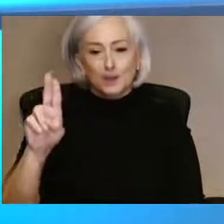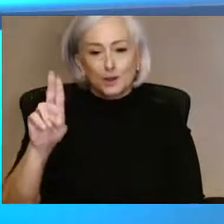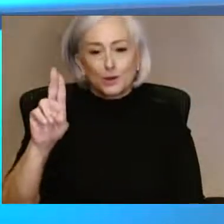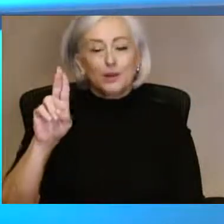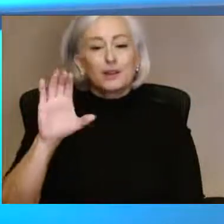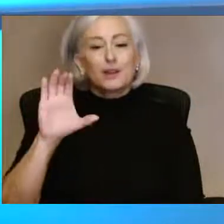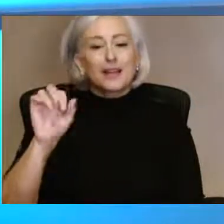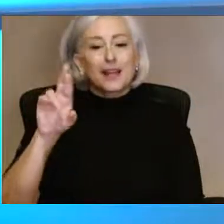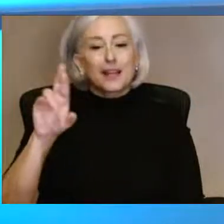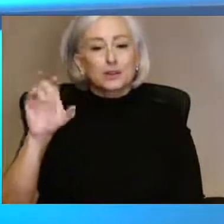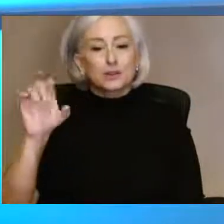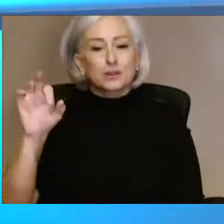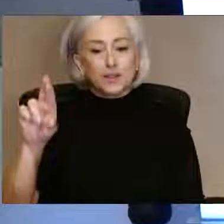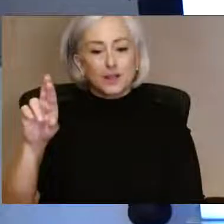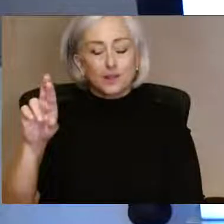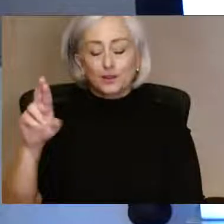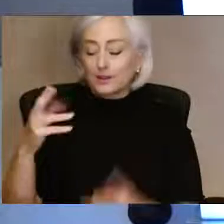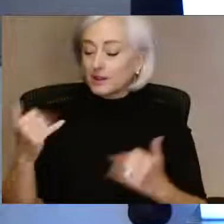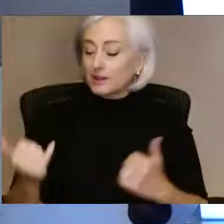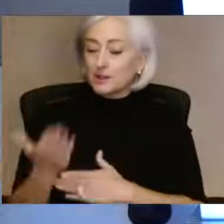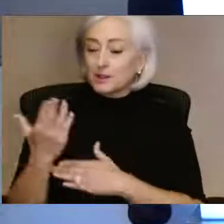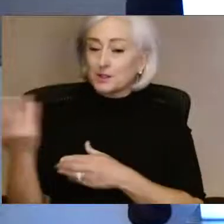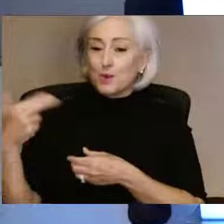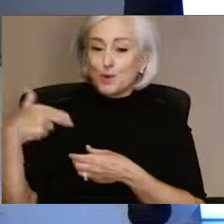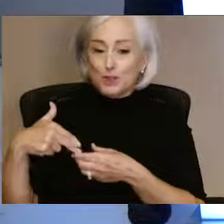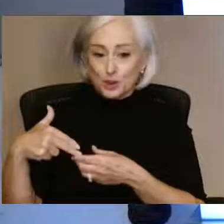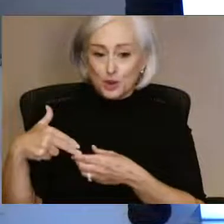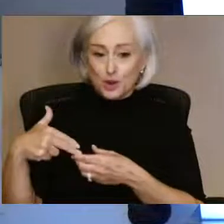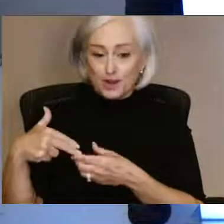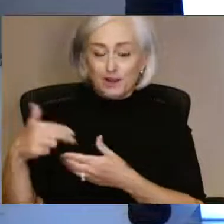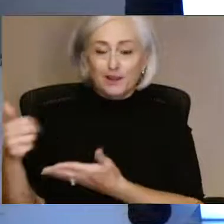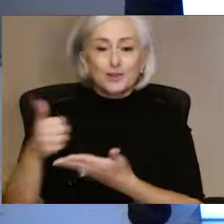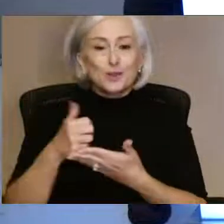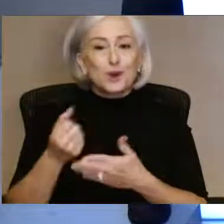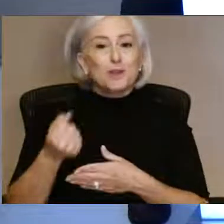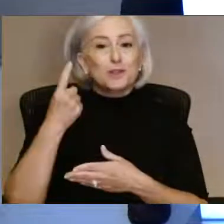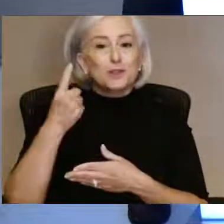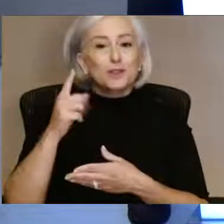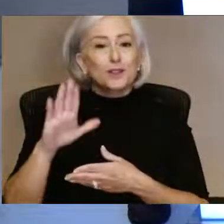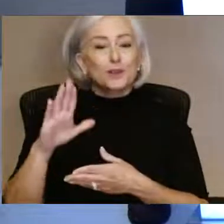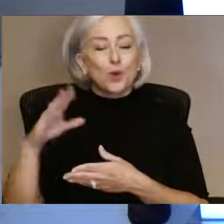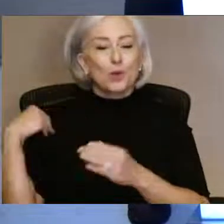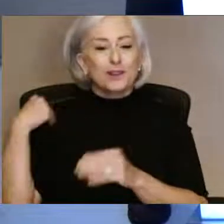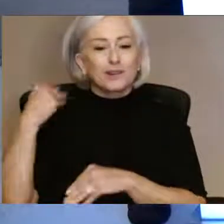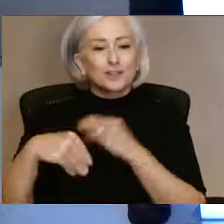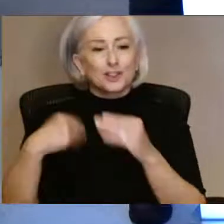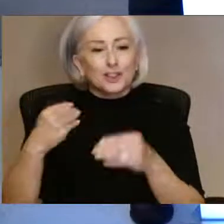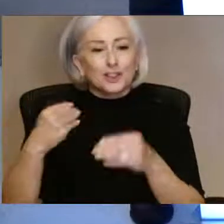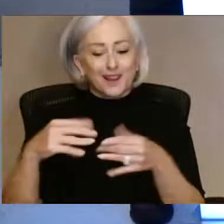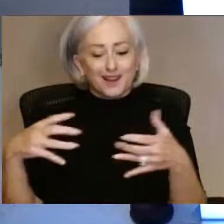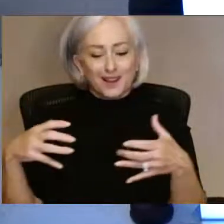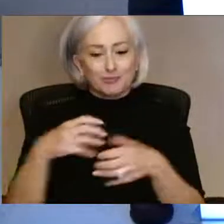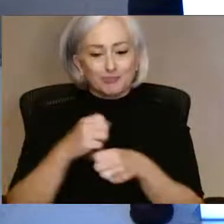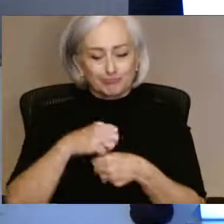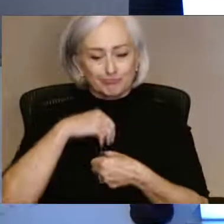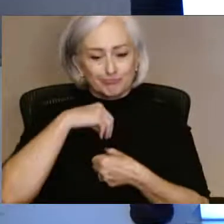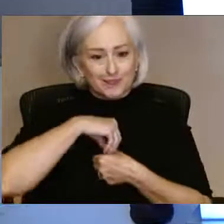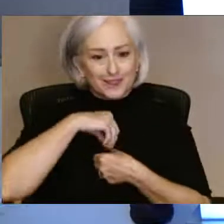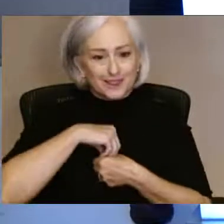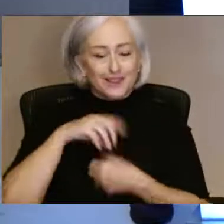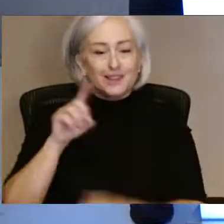how understanding our genetic makeup may help us develop more precise therapies is Dr. Jennifer Gerton,